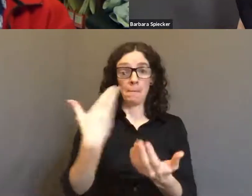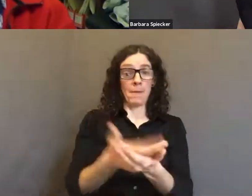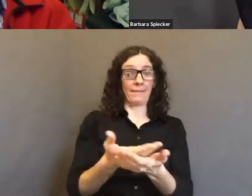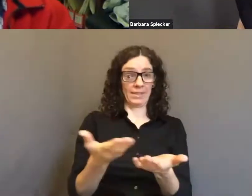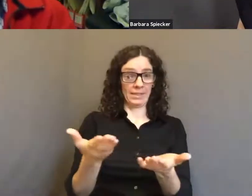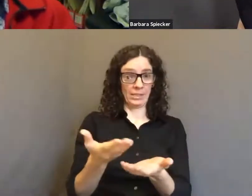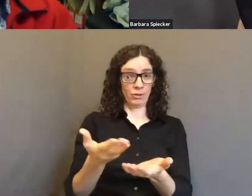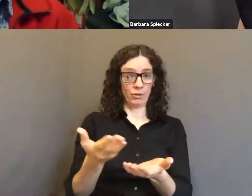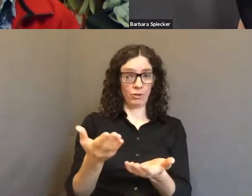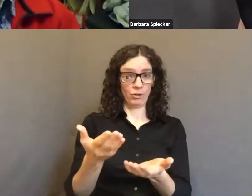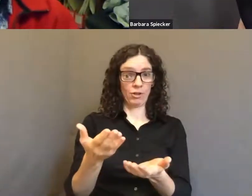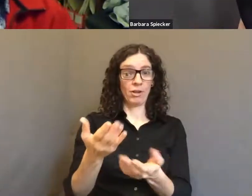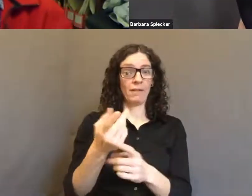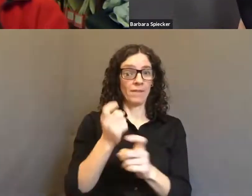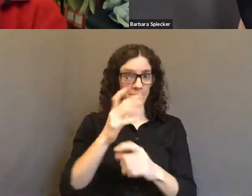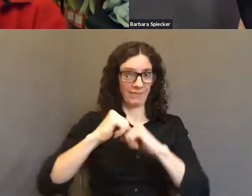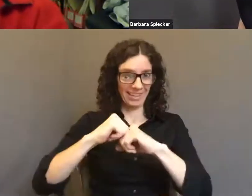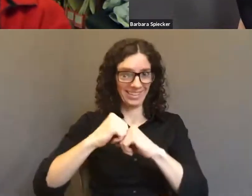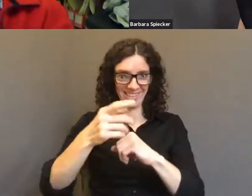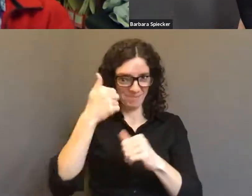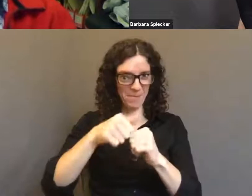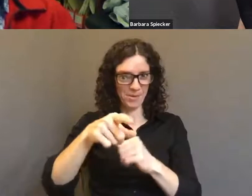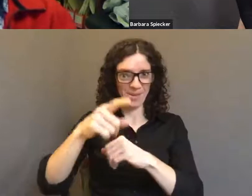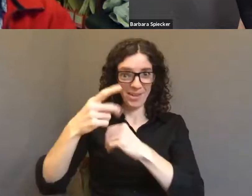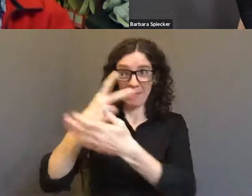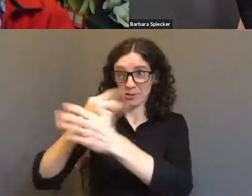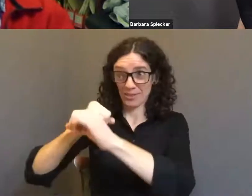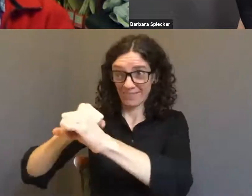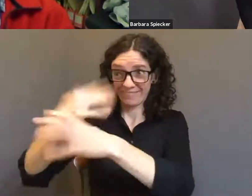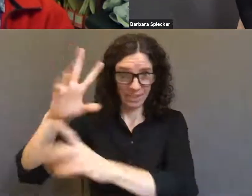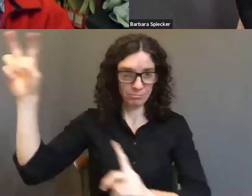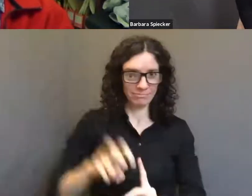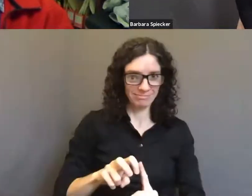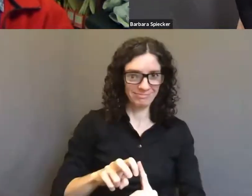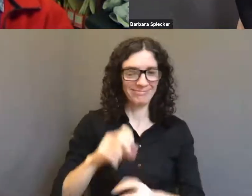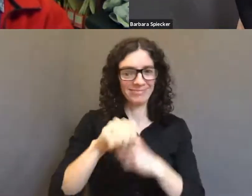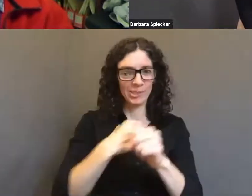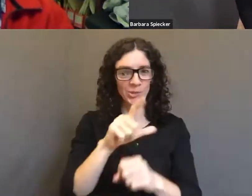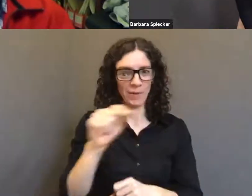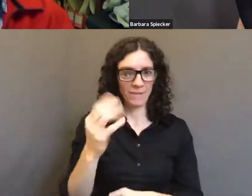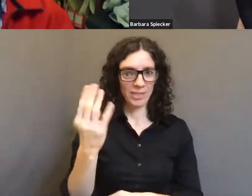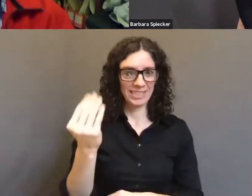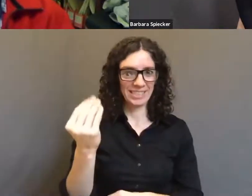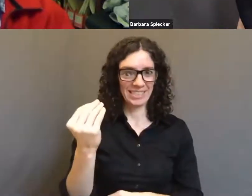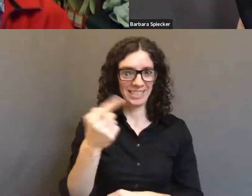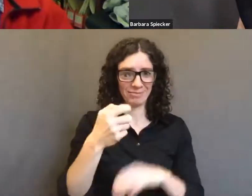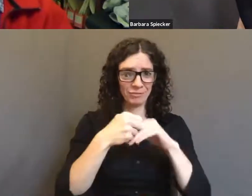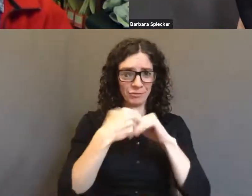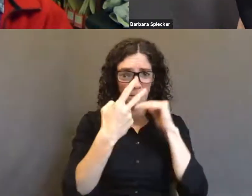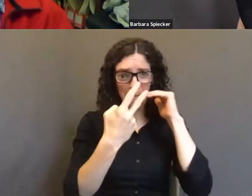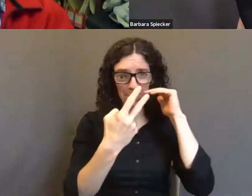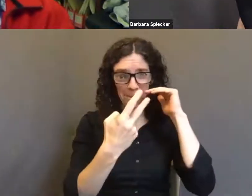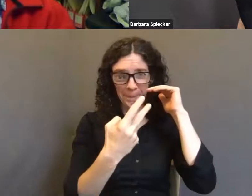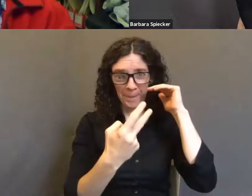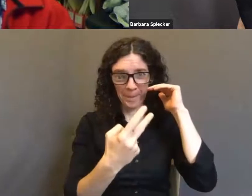after doing her defending her master's in 2014, and pretty much jumped in feet first right